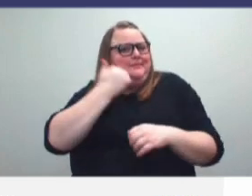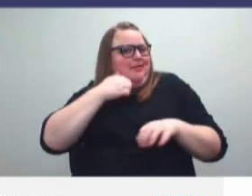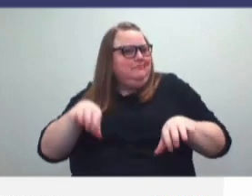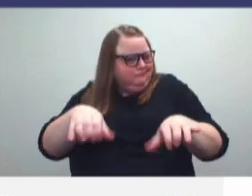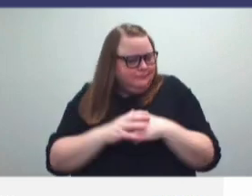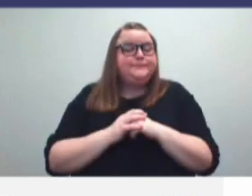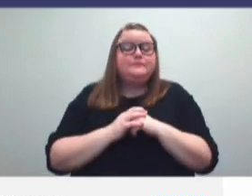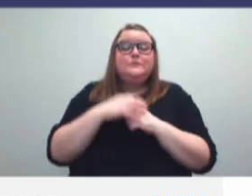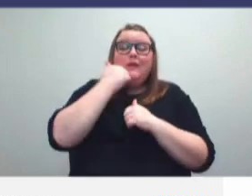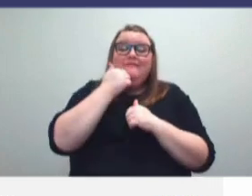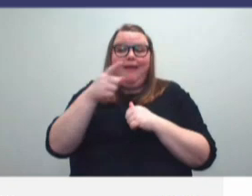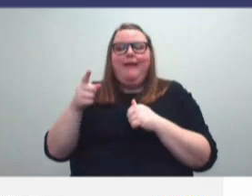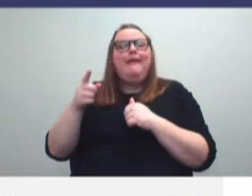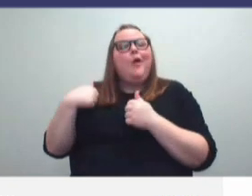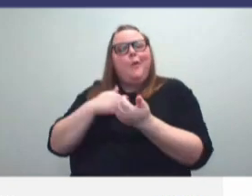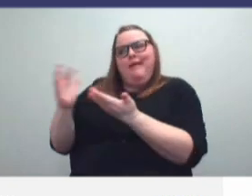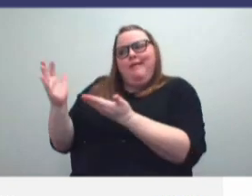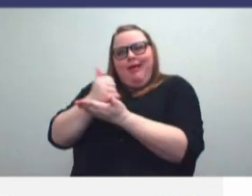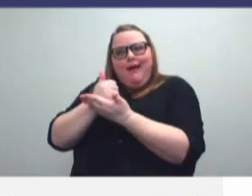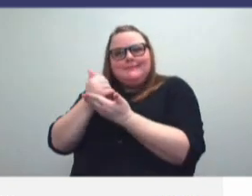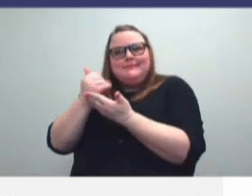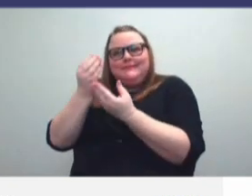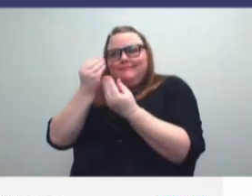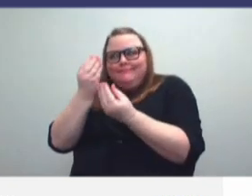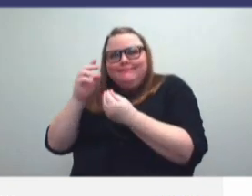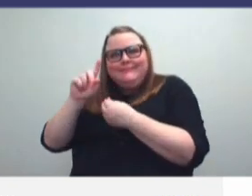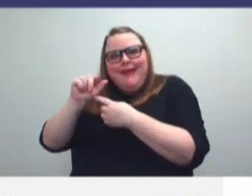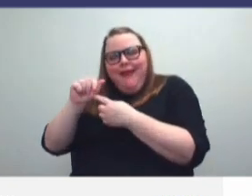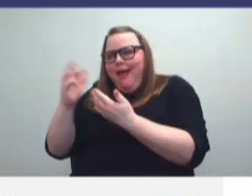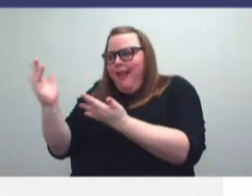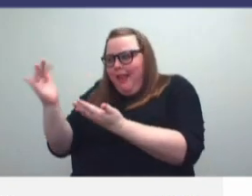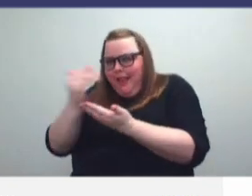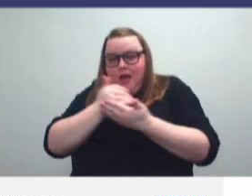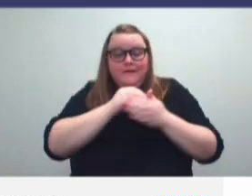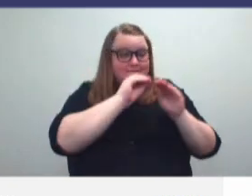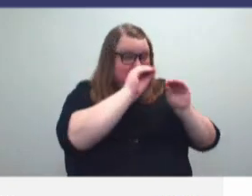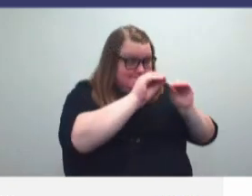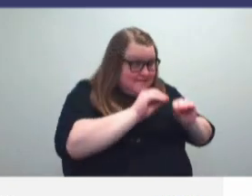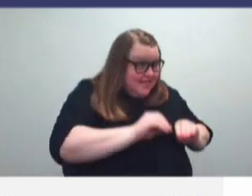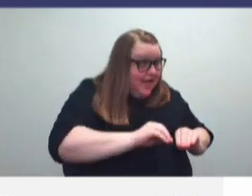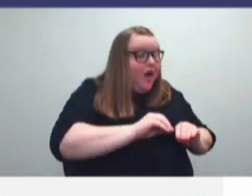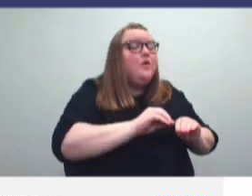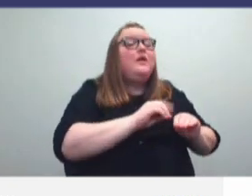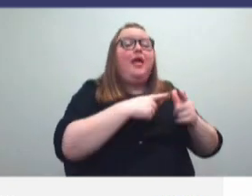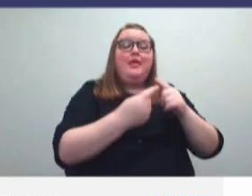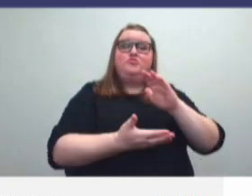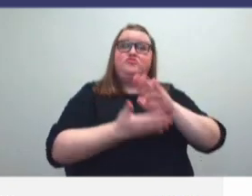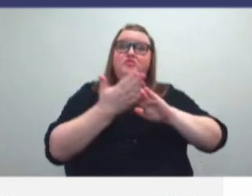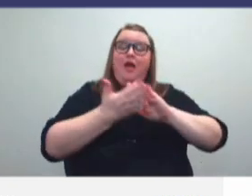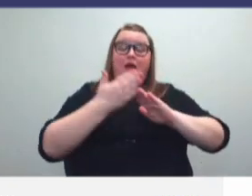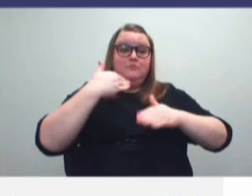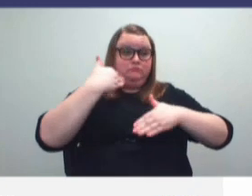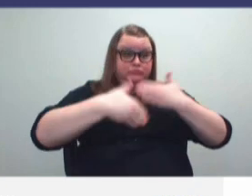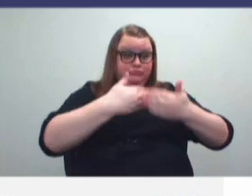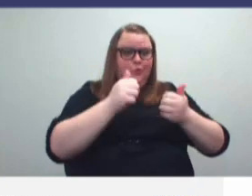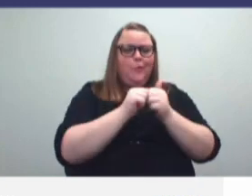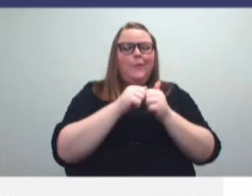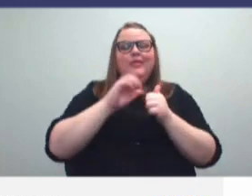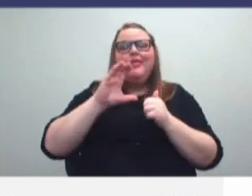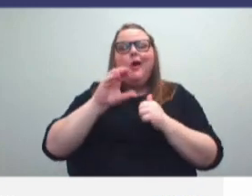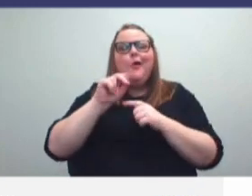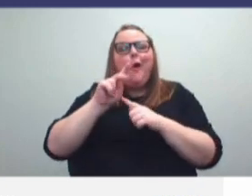of emails that come through, and we fill out our data matrix, and then we run this all with Python code, all open source